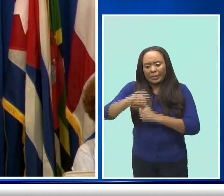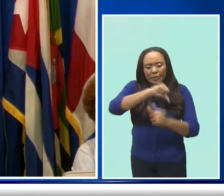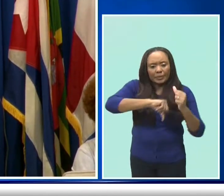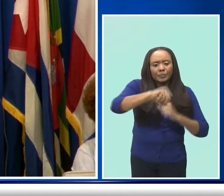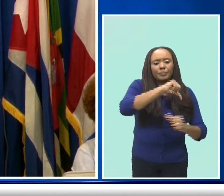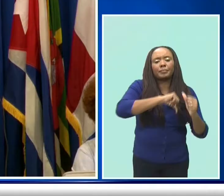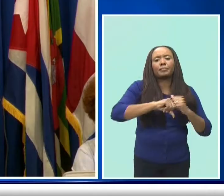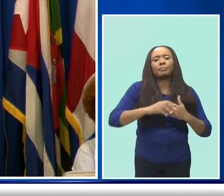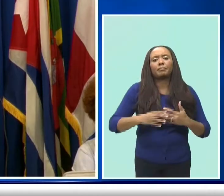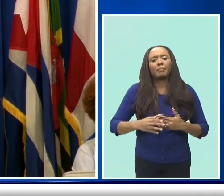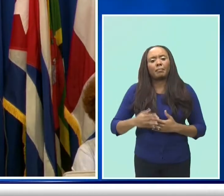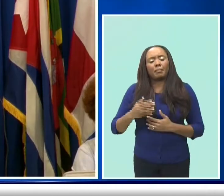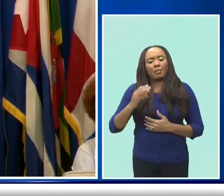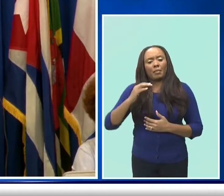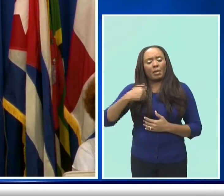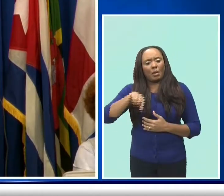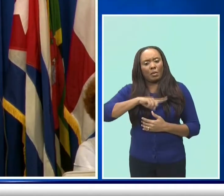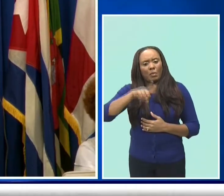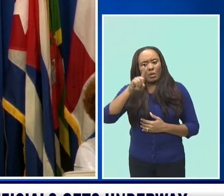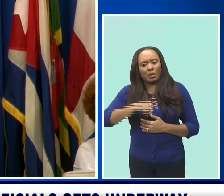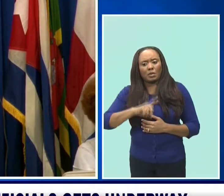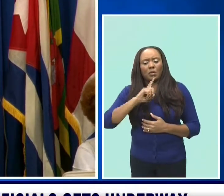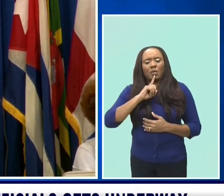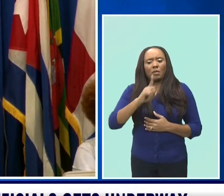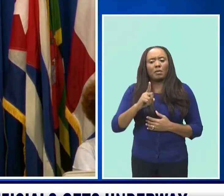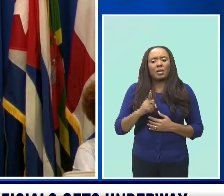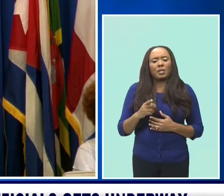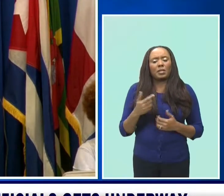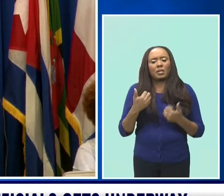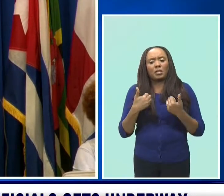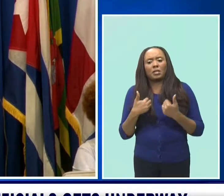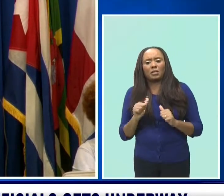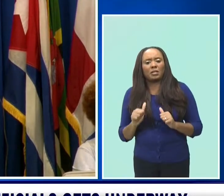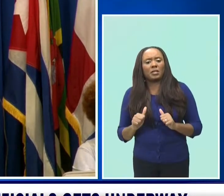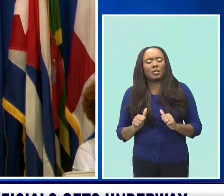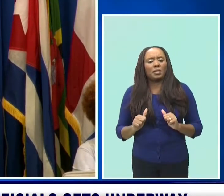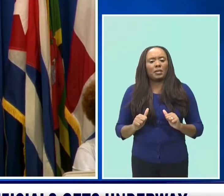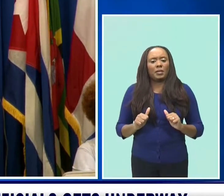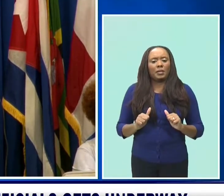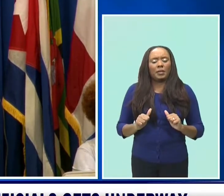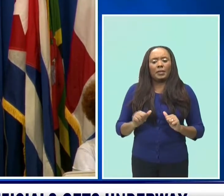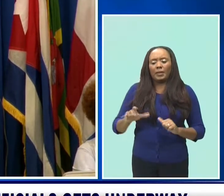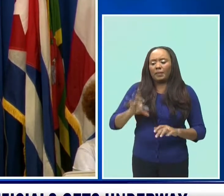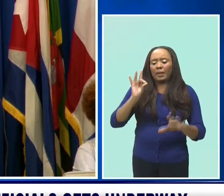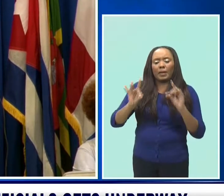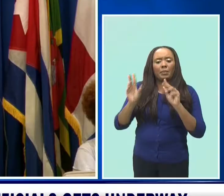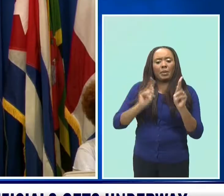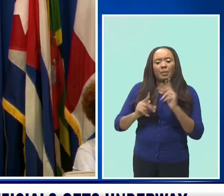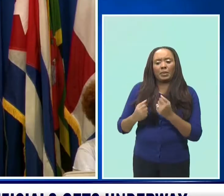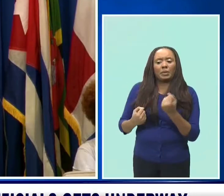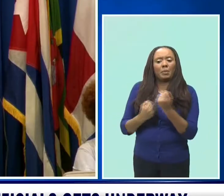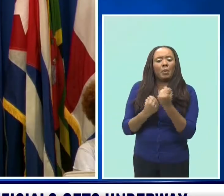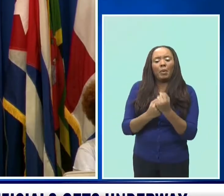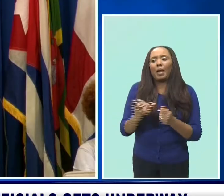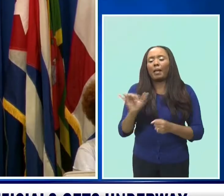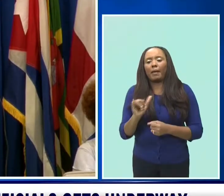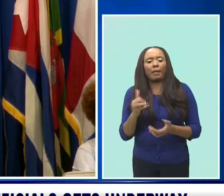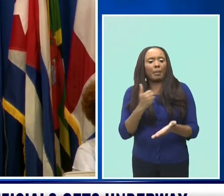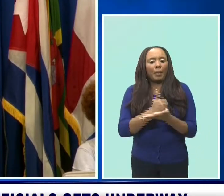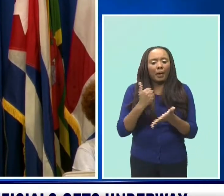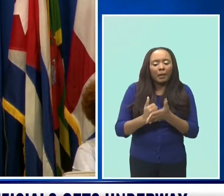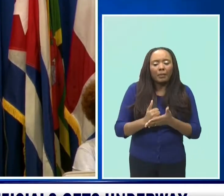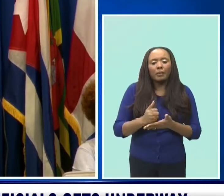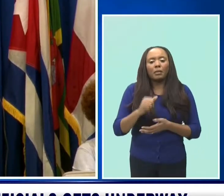be made to sensitize potential funders, local banks,